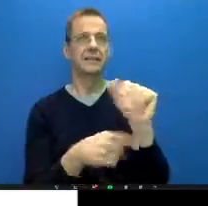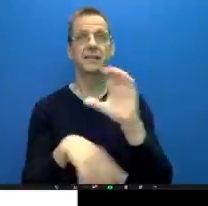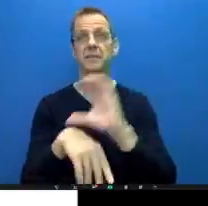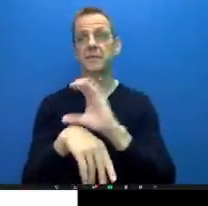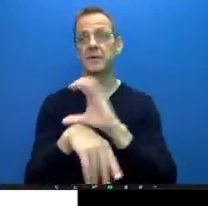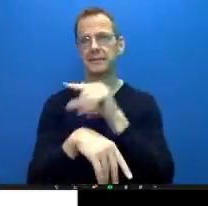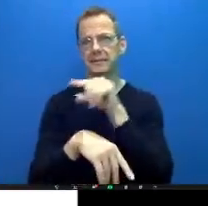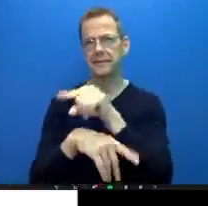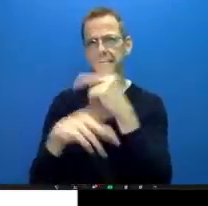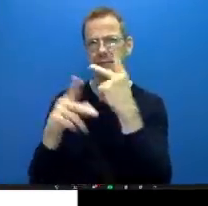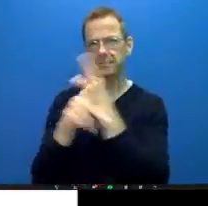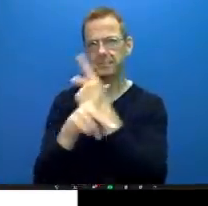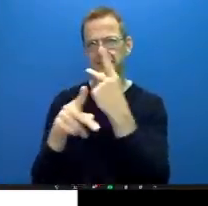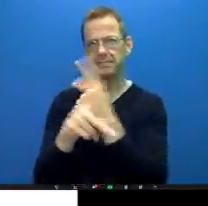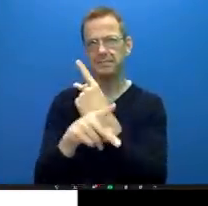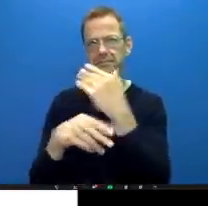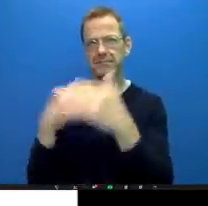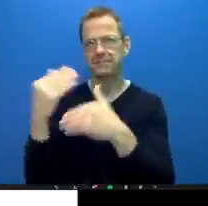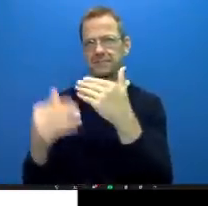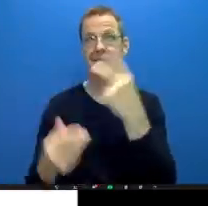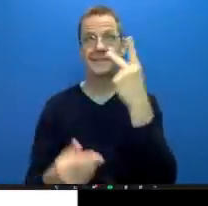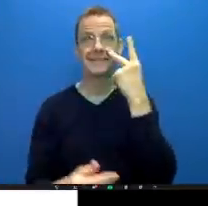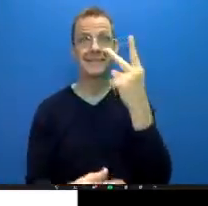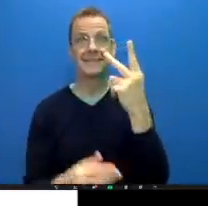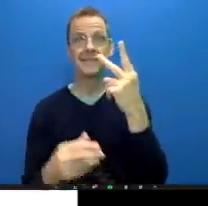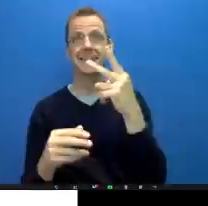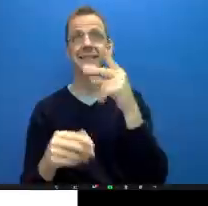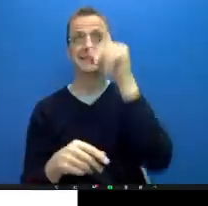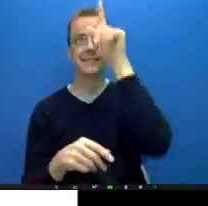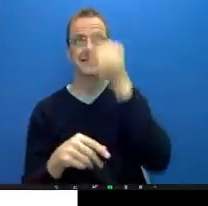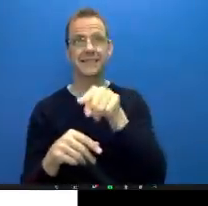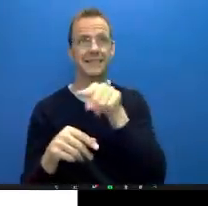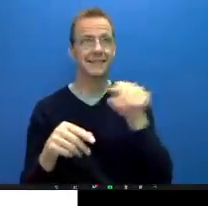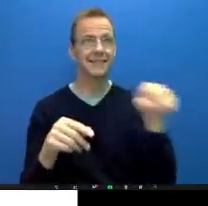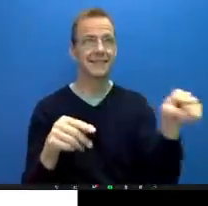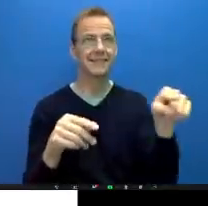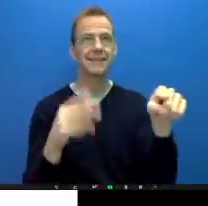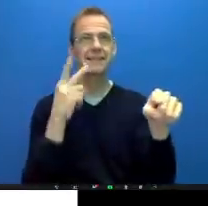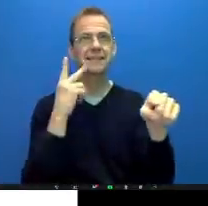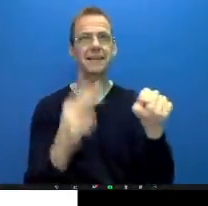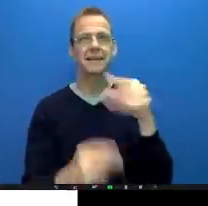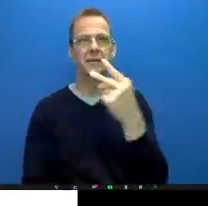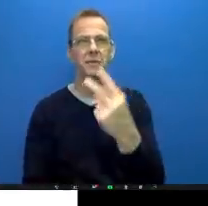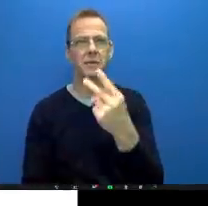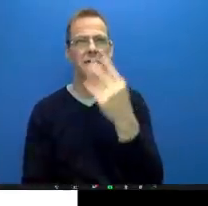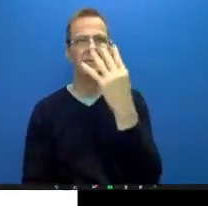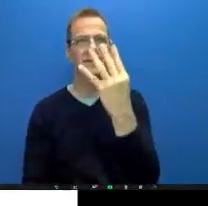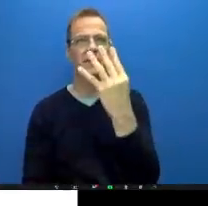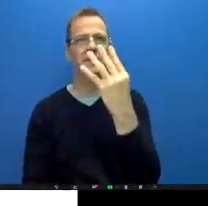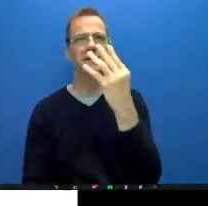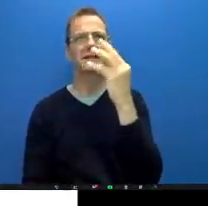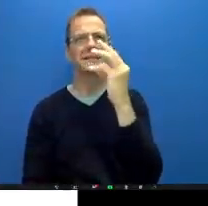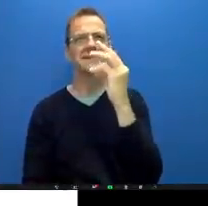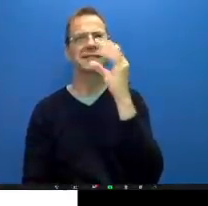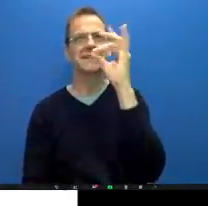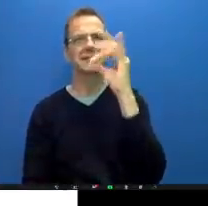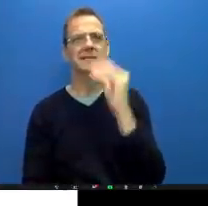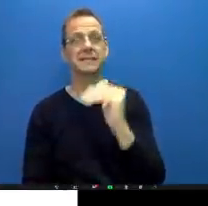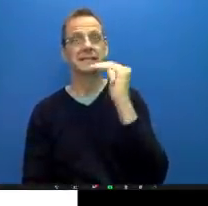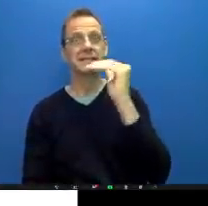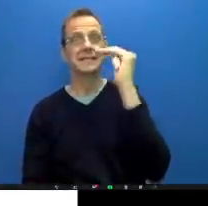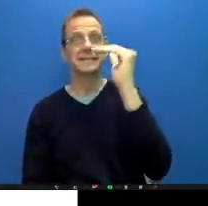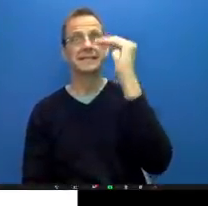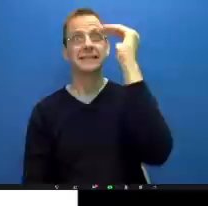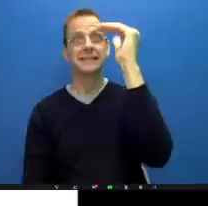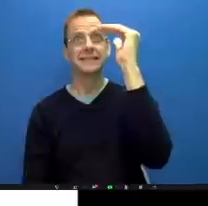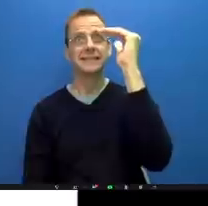16, 32, 16. And we can see that most of the time, since Delta was imported